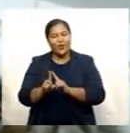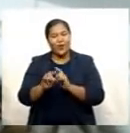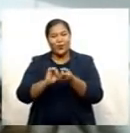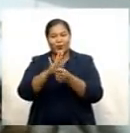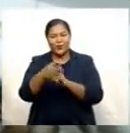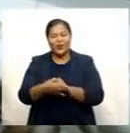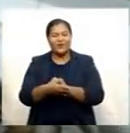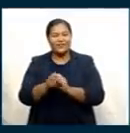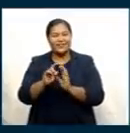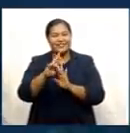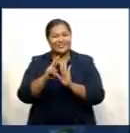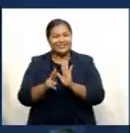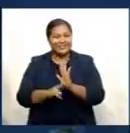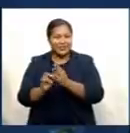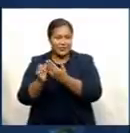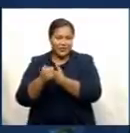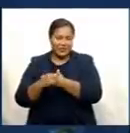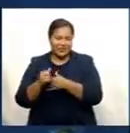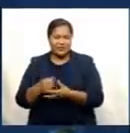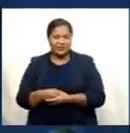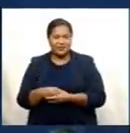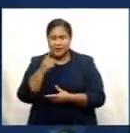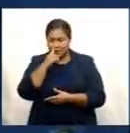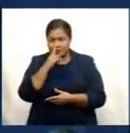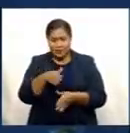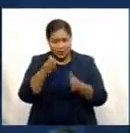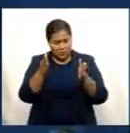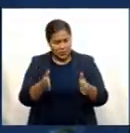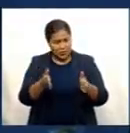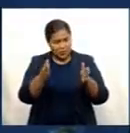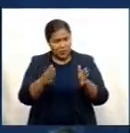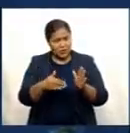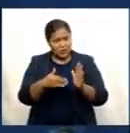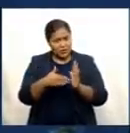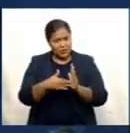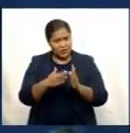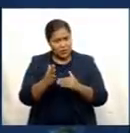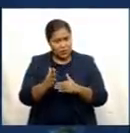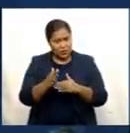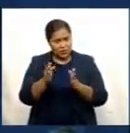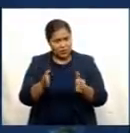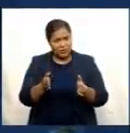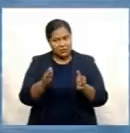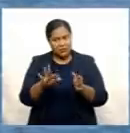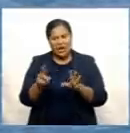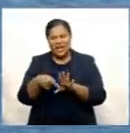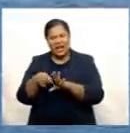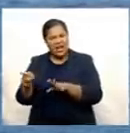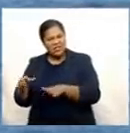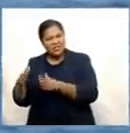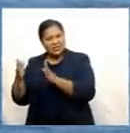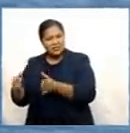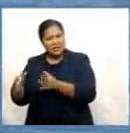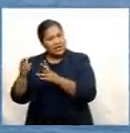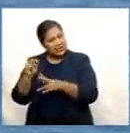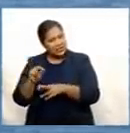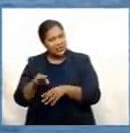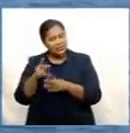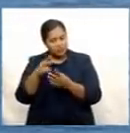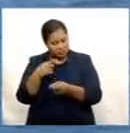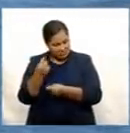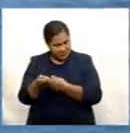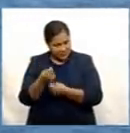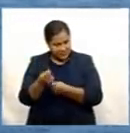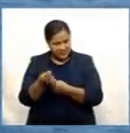is allowed within the containment zone and between containment and non-containment areas, provided the fishers depart